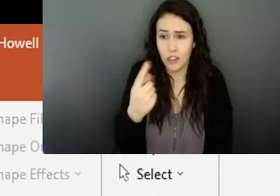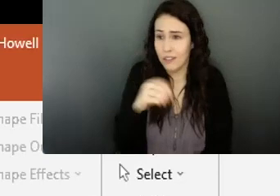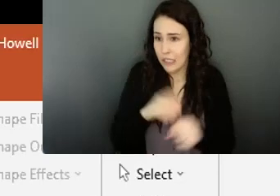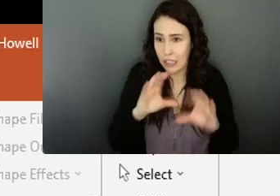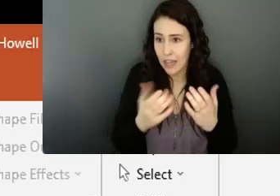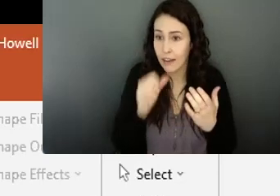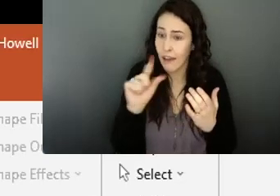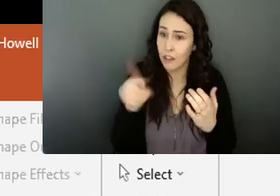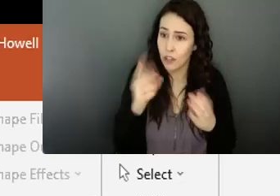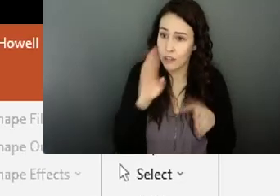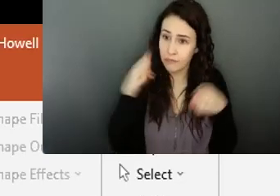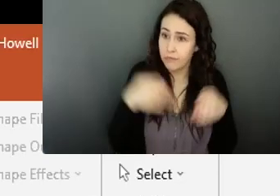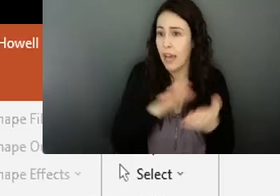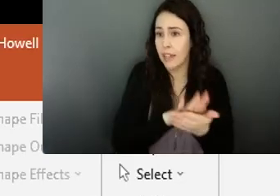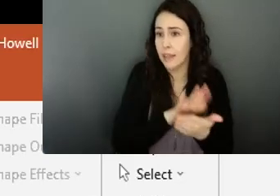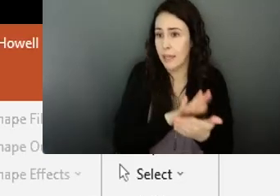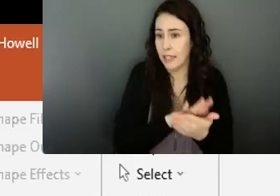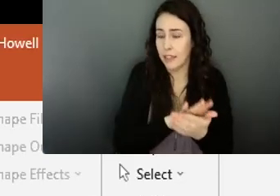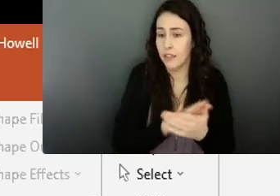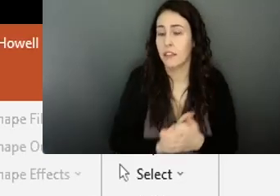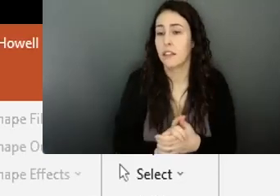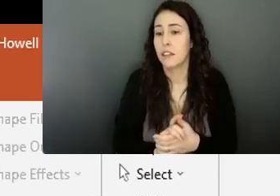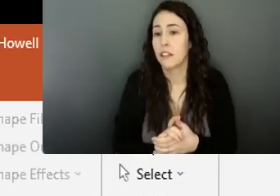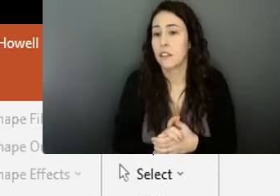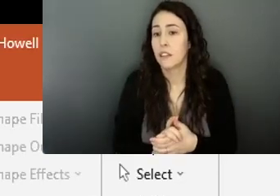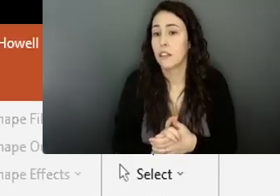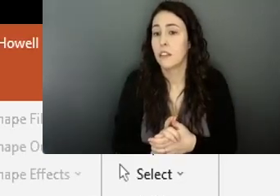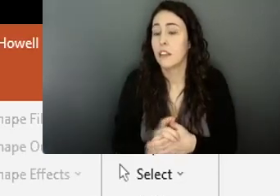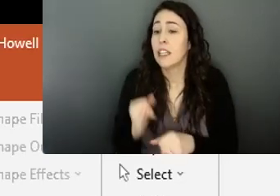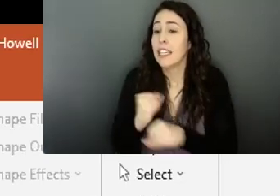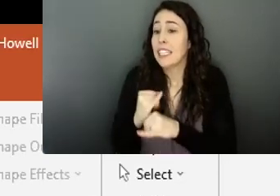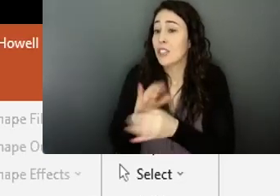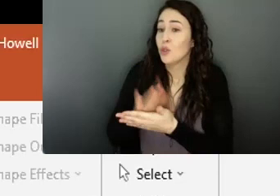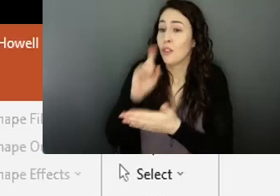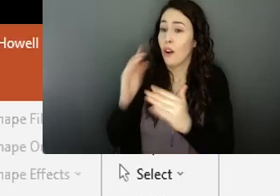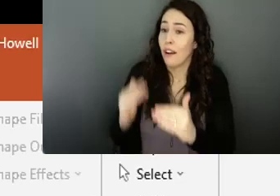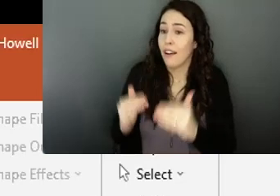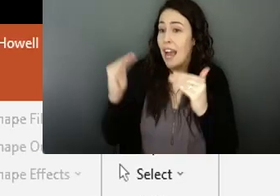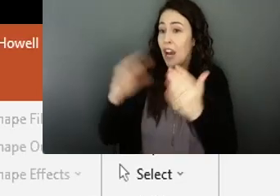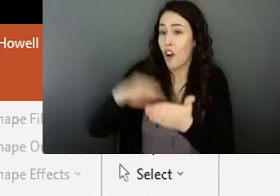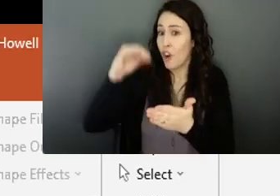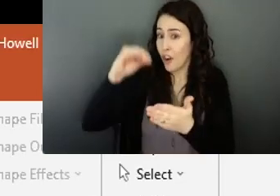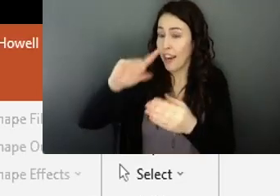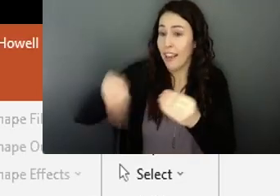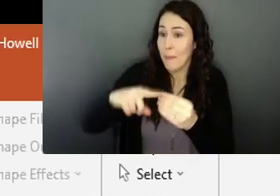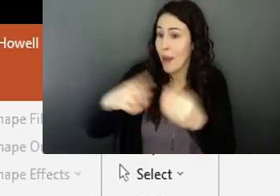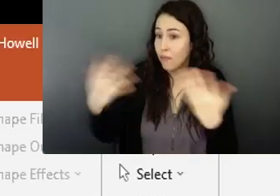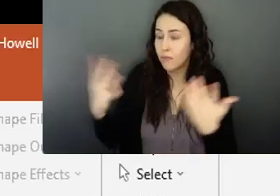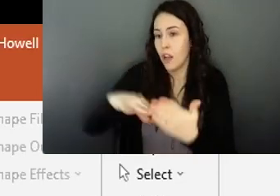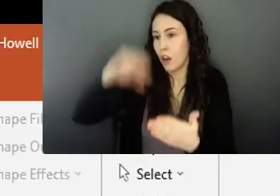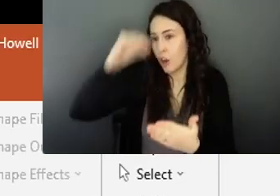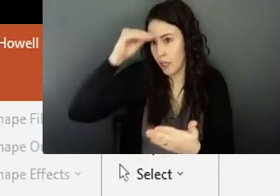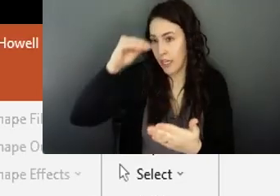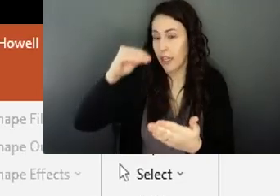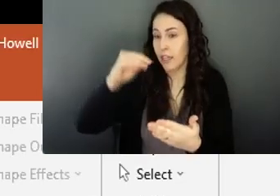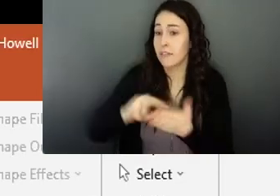academics. Institutions of higher learning are that. They are about learning, and therefore learning